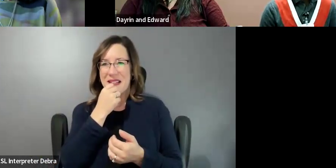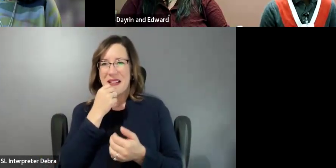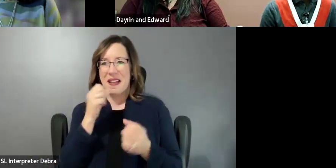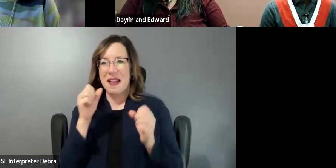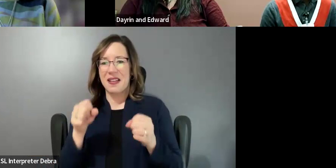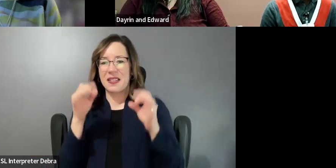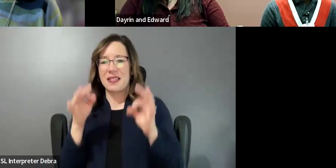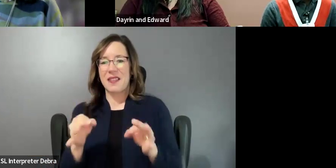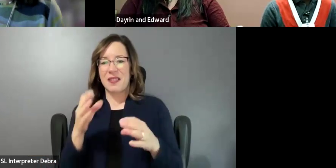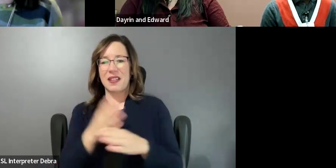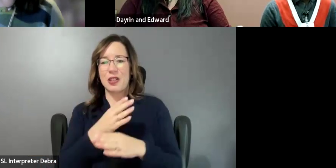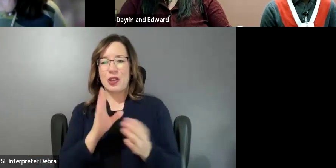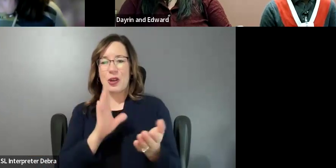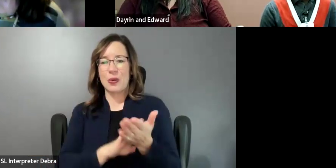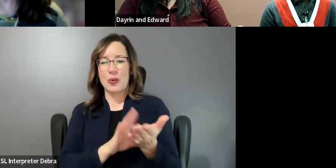kudos.